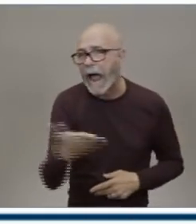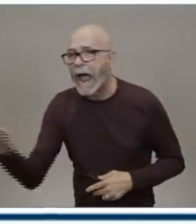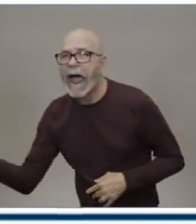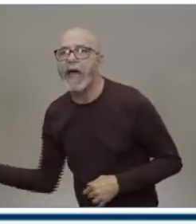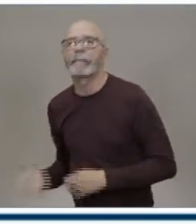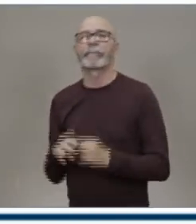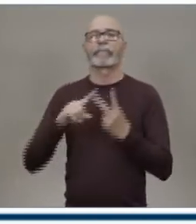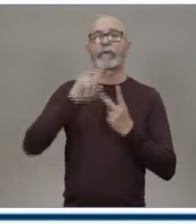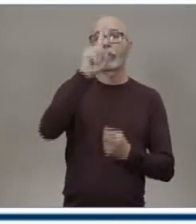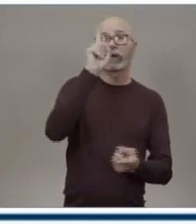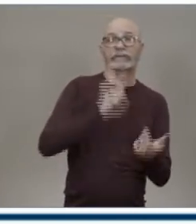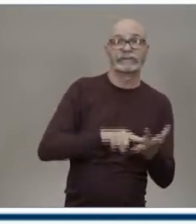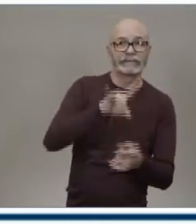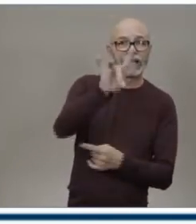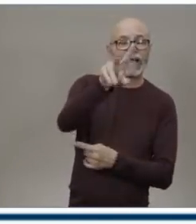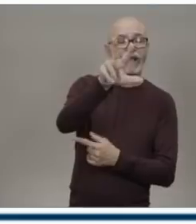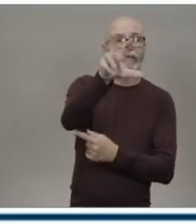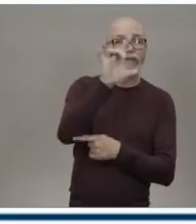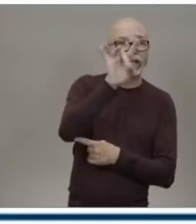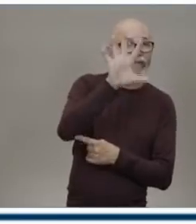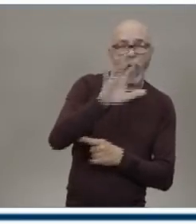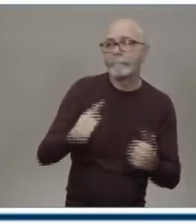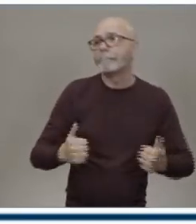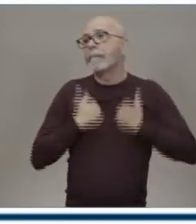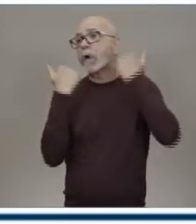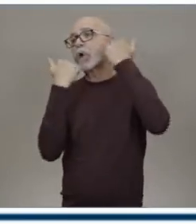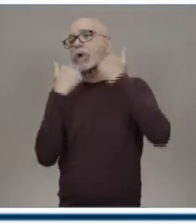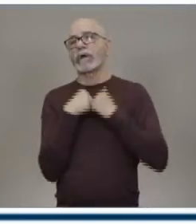resolved cases. We've done nearly